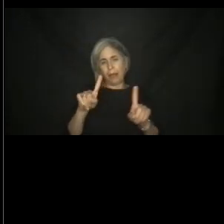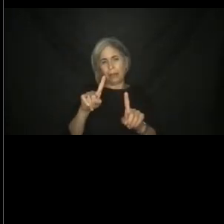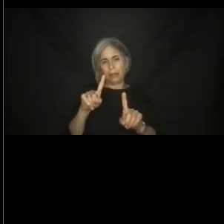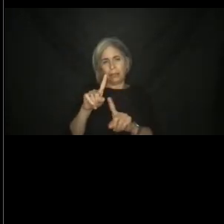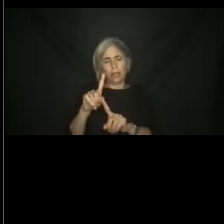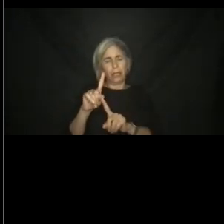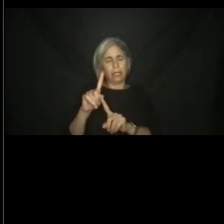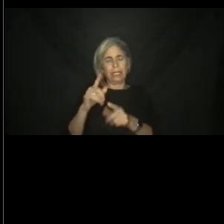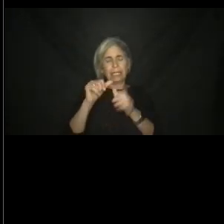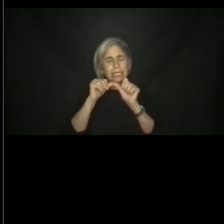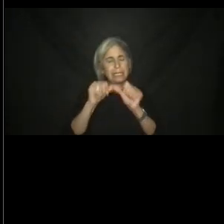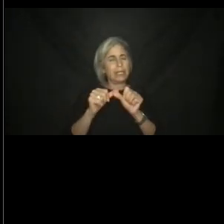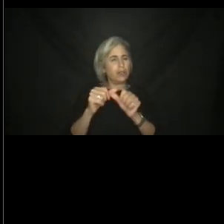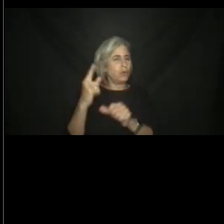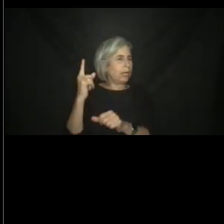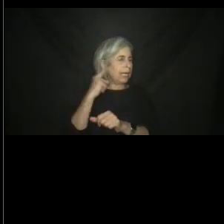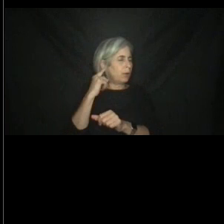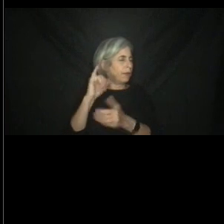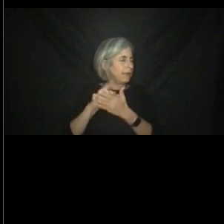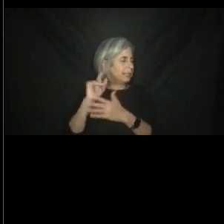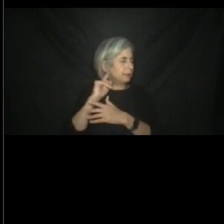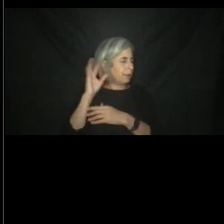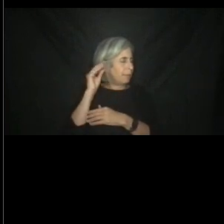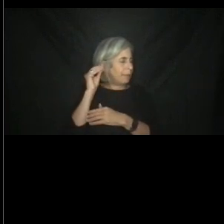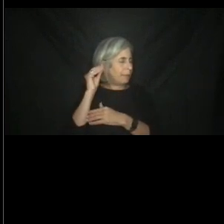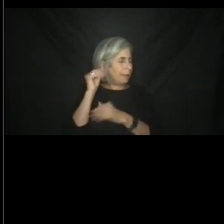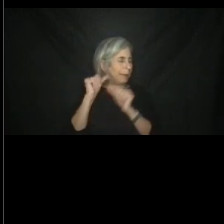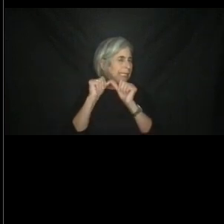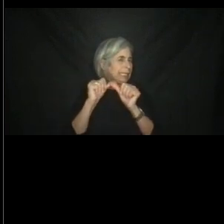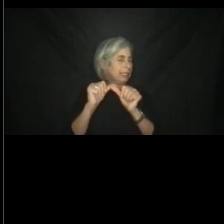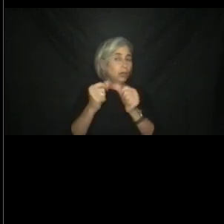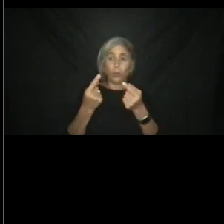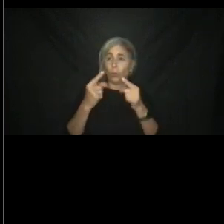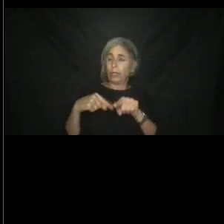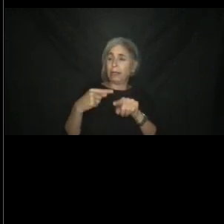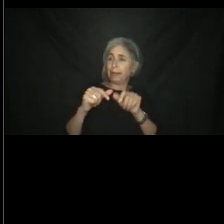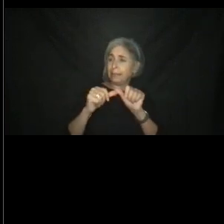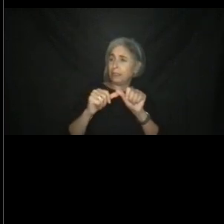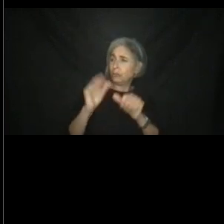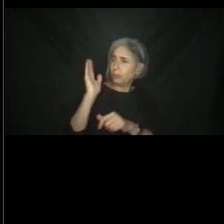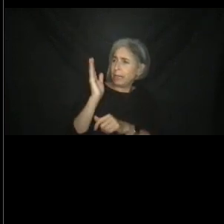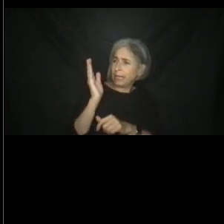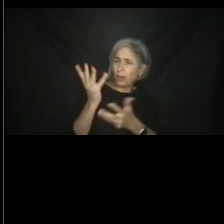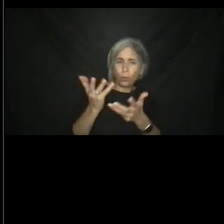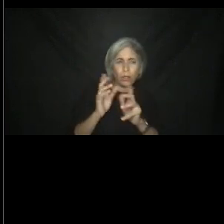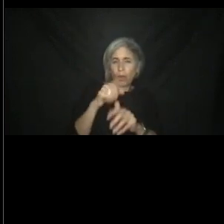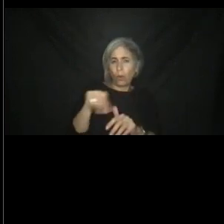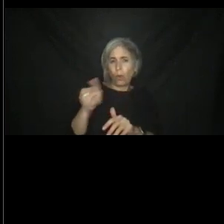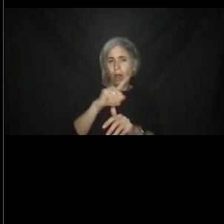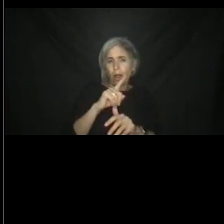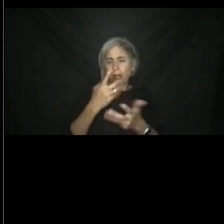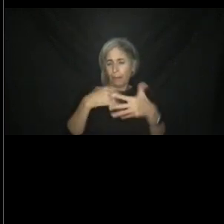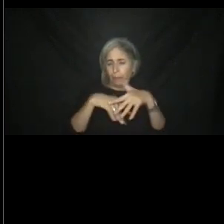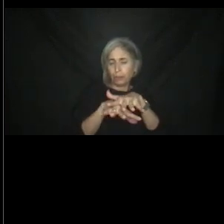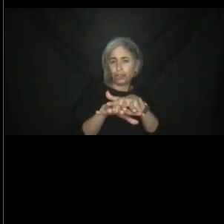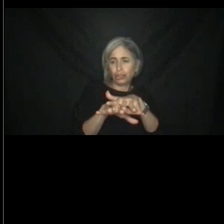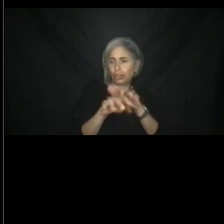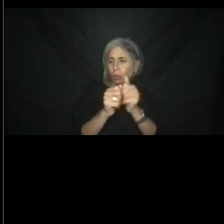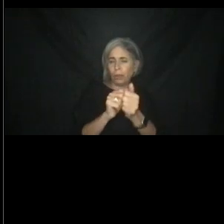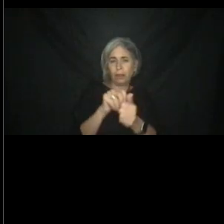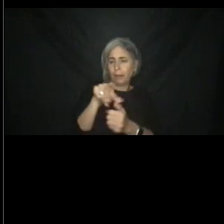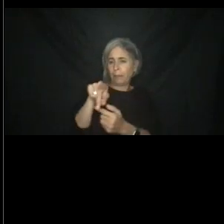in your ear as the people are continuing to speak that we do not want a merger with the Palm